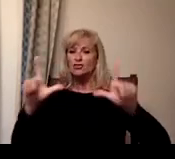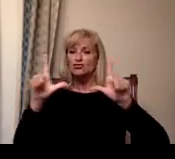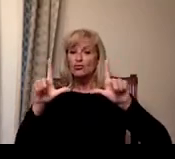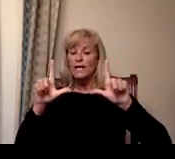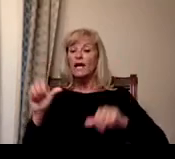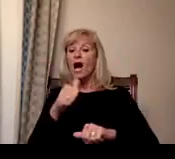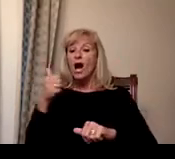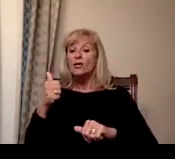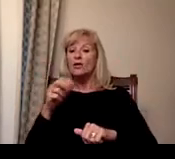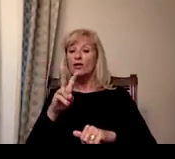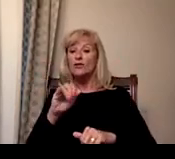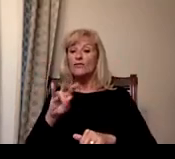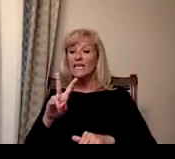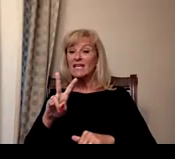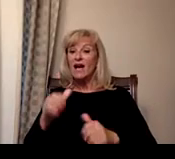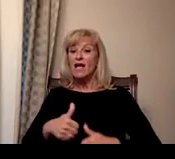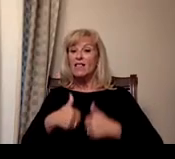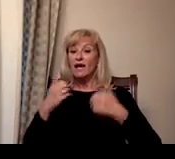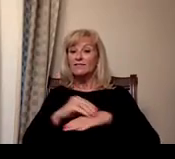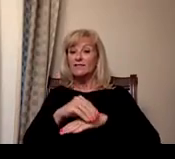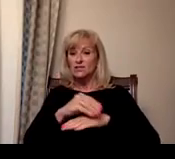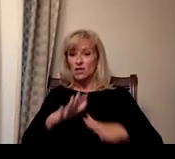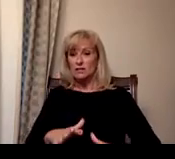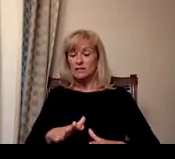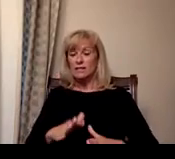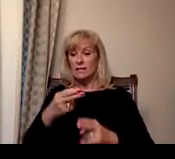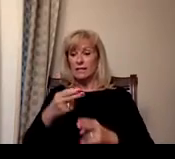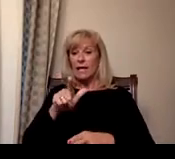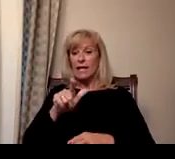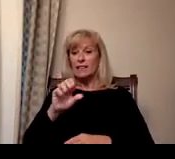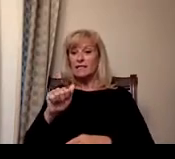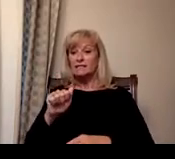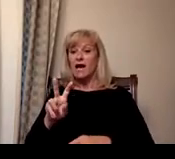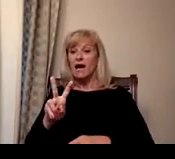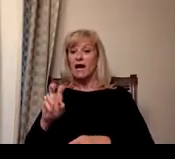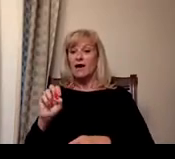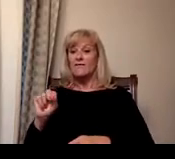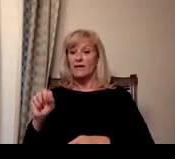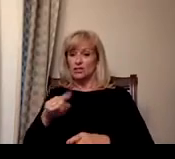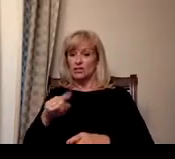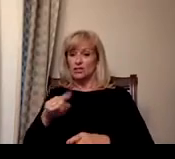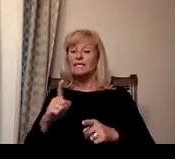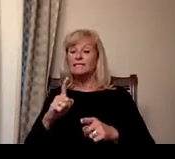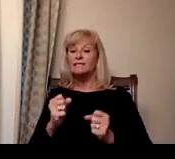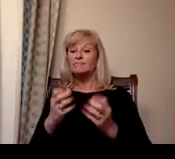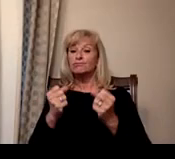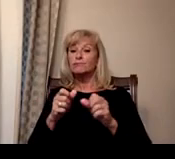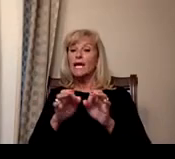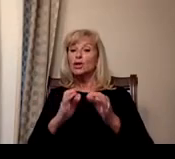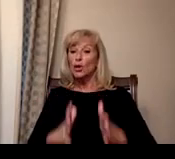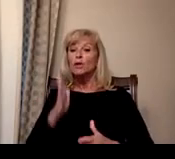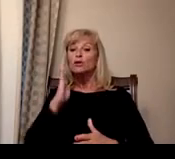life consultant, Lisa Venn, who is an interpreter and who will be signing